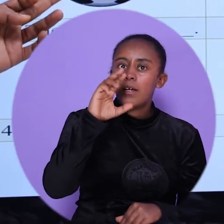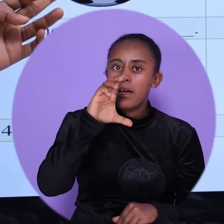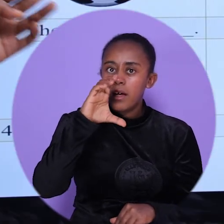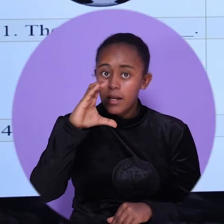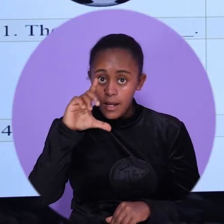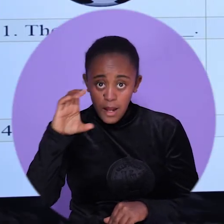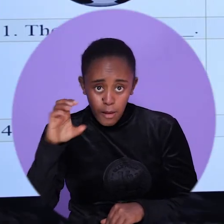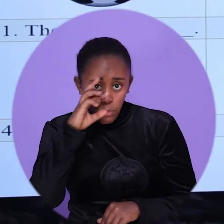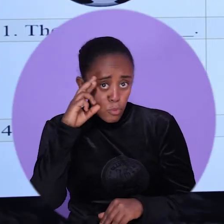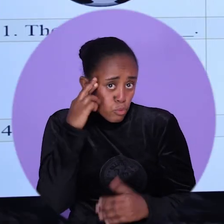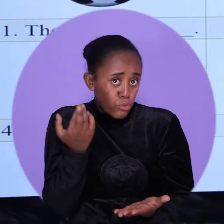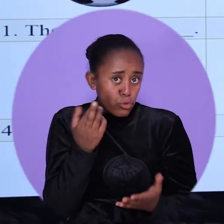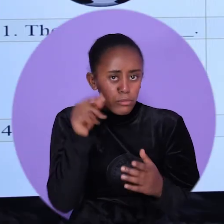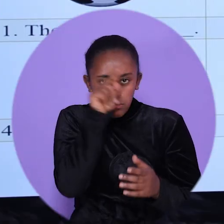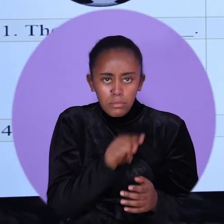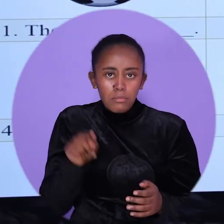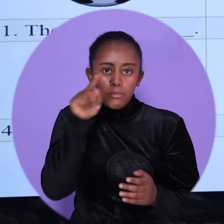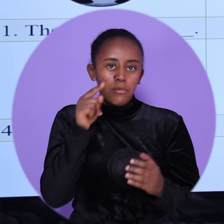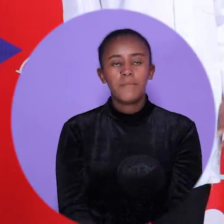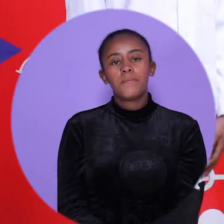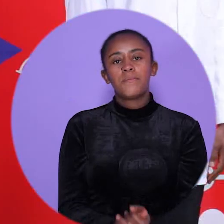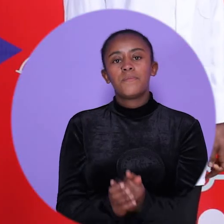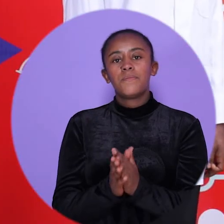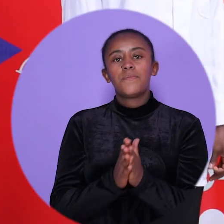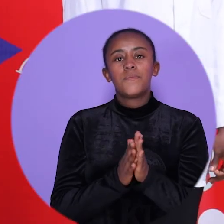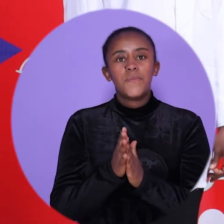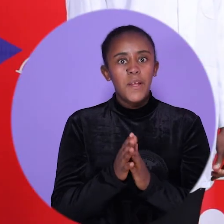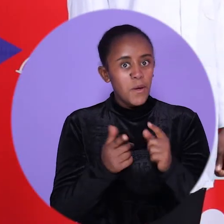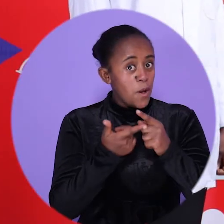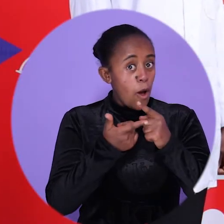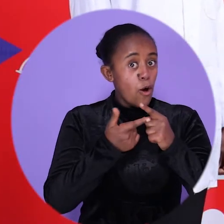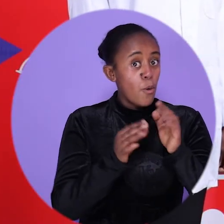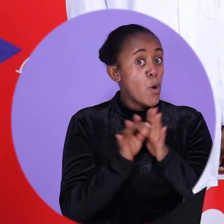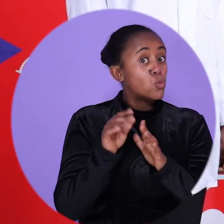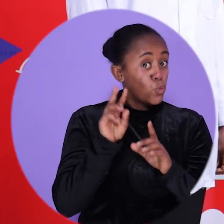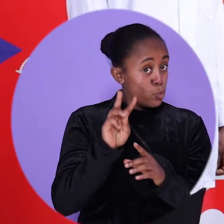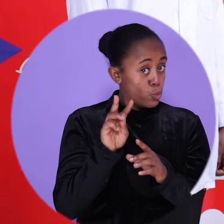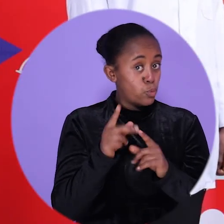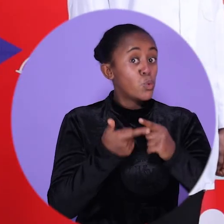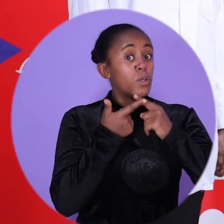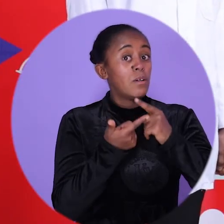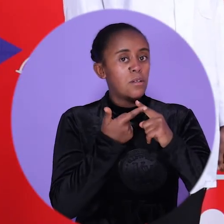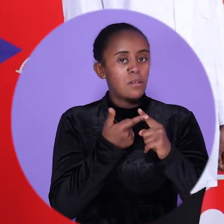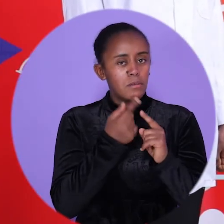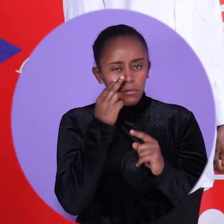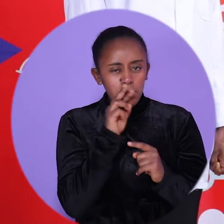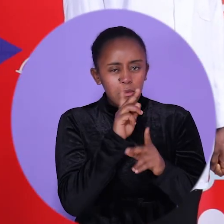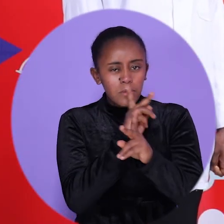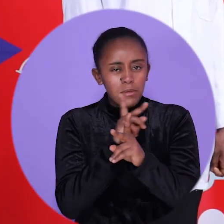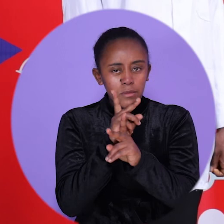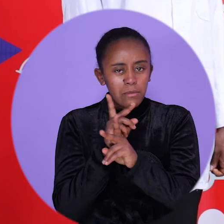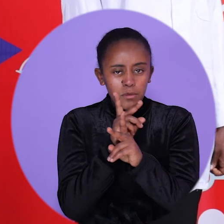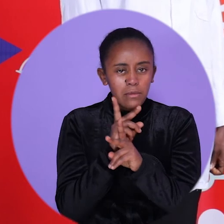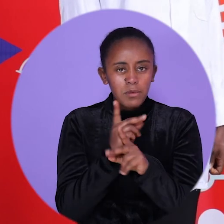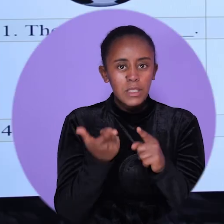a circle shape. It has a circle shape. Number two, students, please see carefully